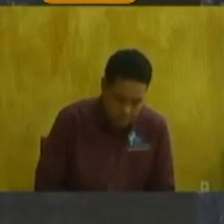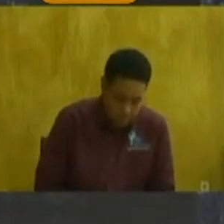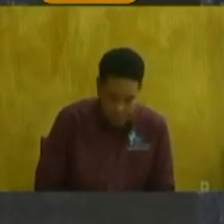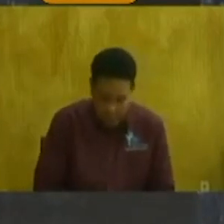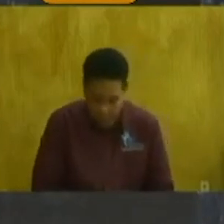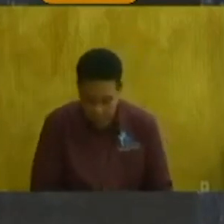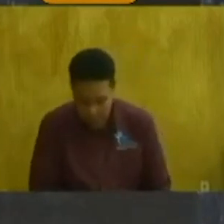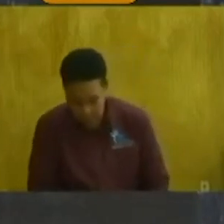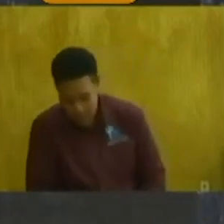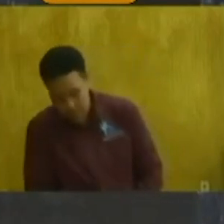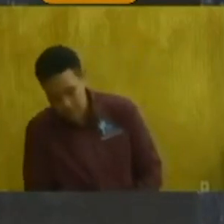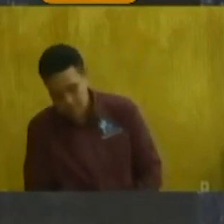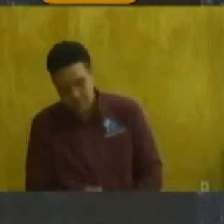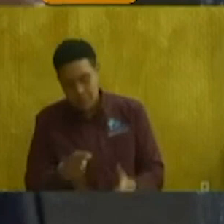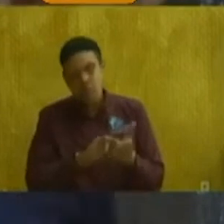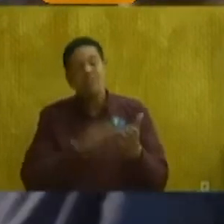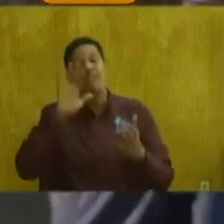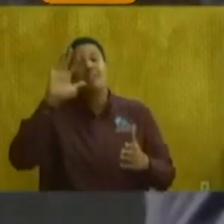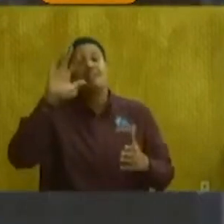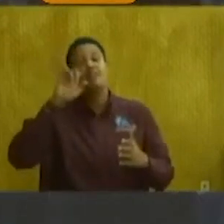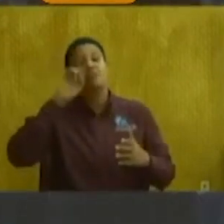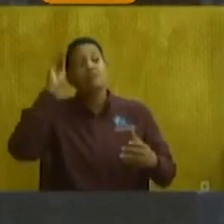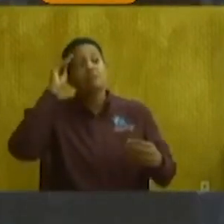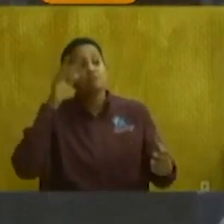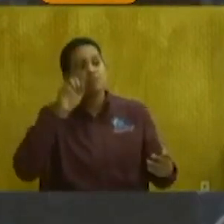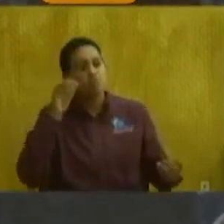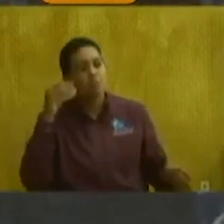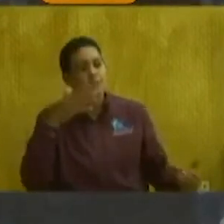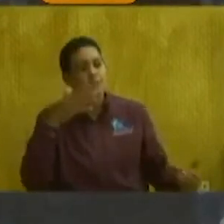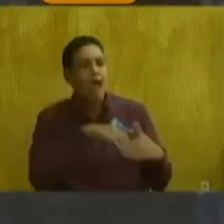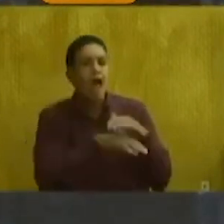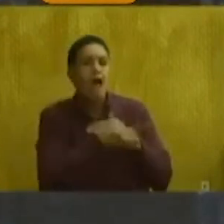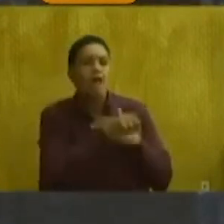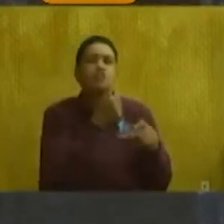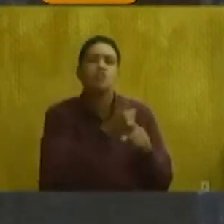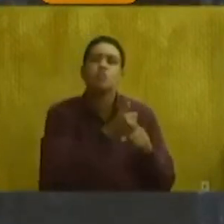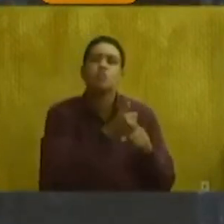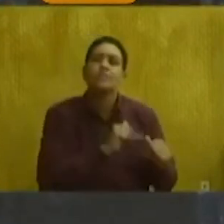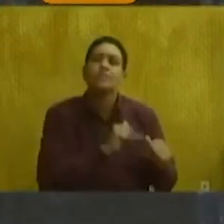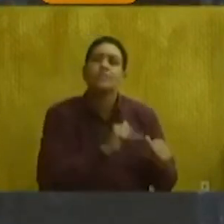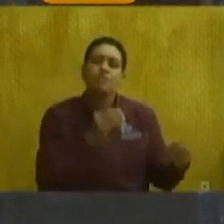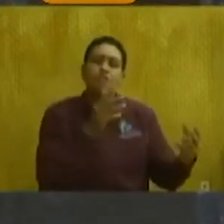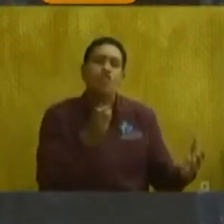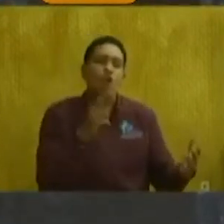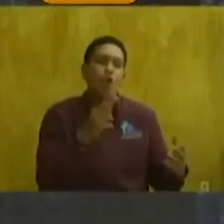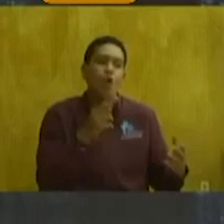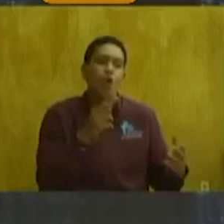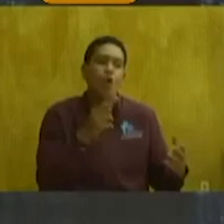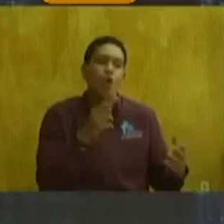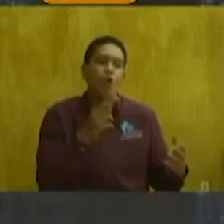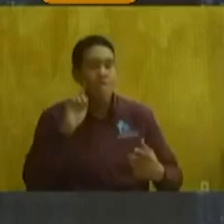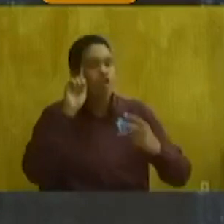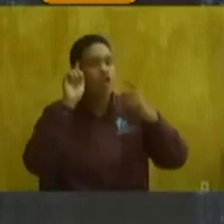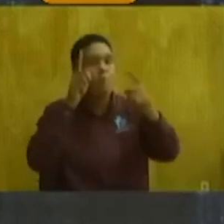is to provide access to the digital system to the single buyer, supply licensee, self-generator, or the owner for the purpose